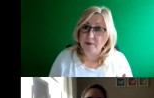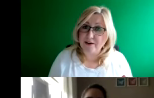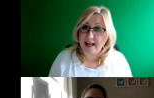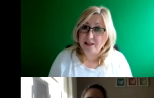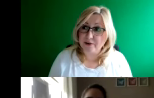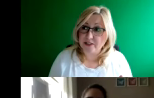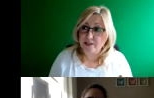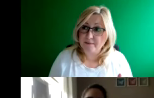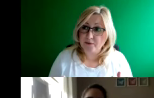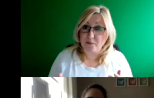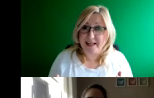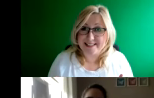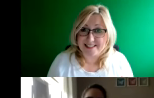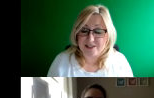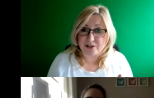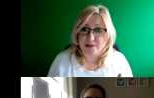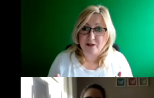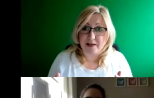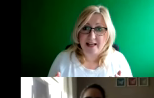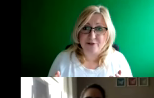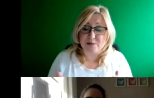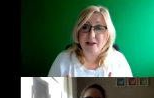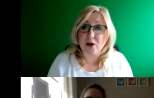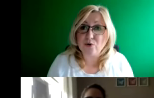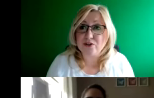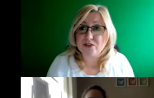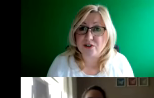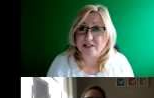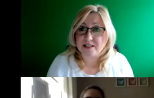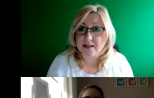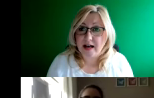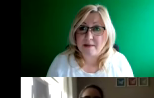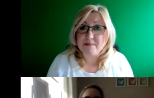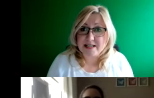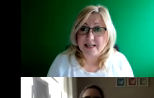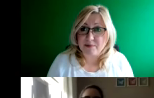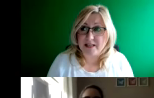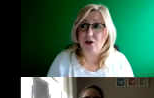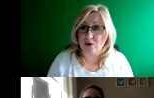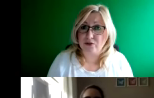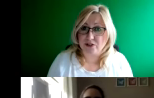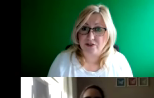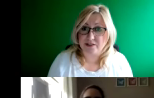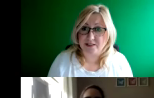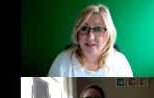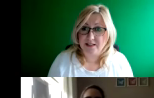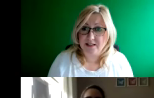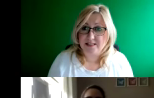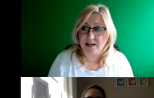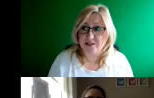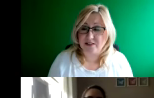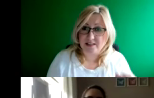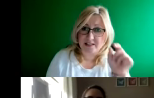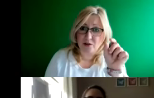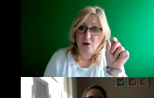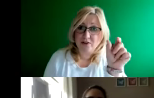talk about language, when we get to discourse, we talk about language as being co-constructed. and meaning being co-constructed. It's